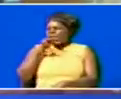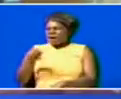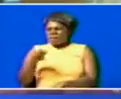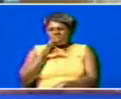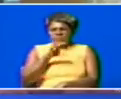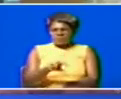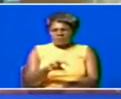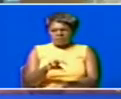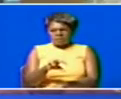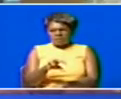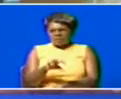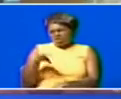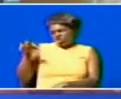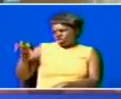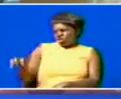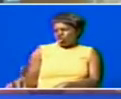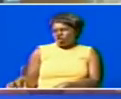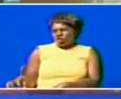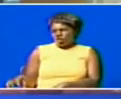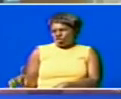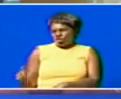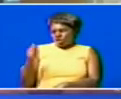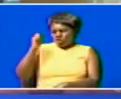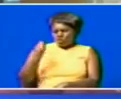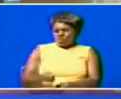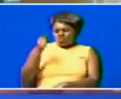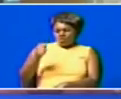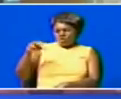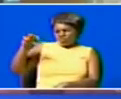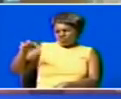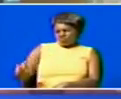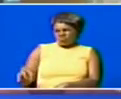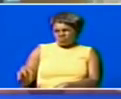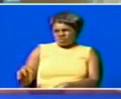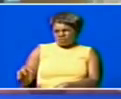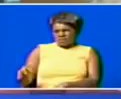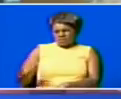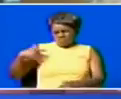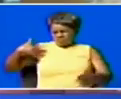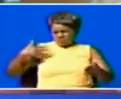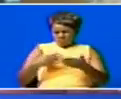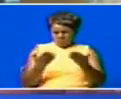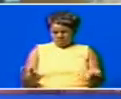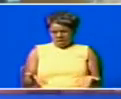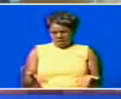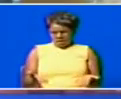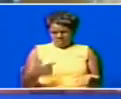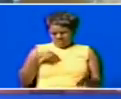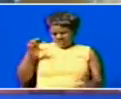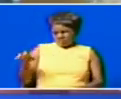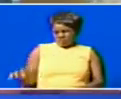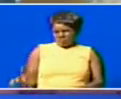Unaona? Kimbilikimo, nyundo, kafupi. Yani mpaka saa hii kwangu kwaitwa kwa